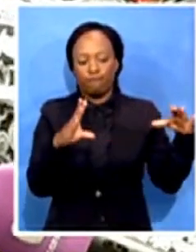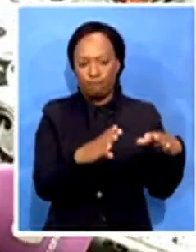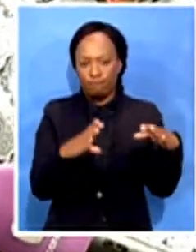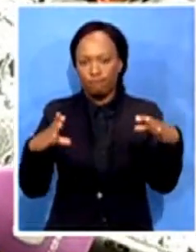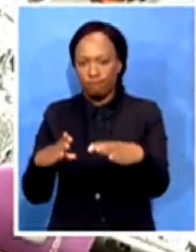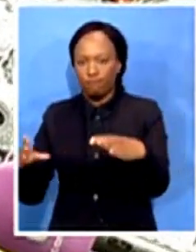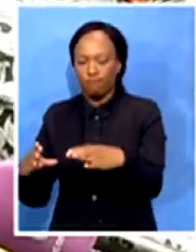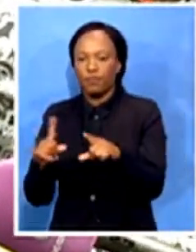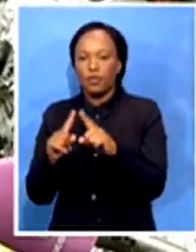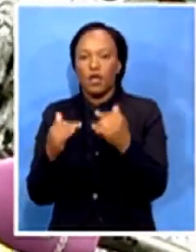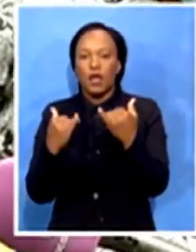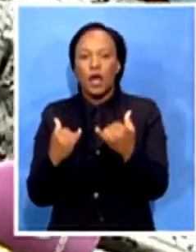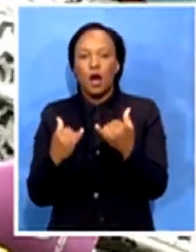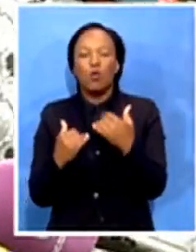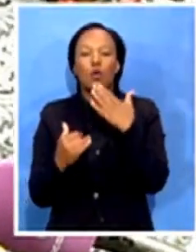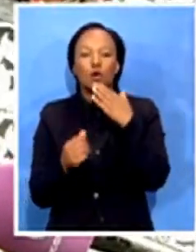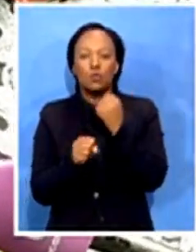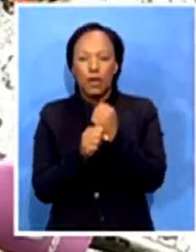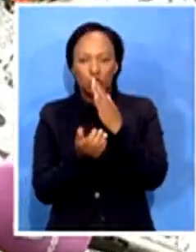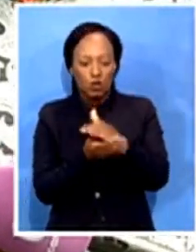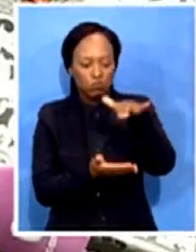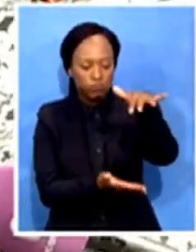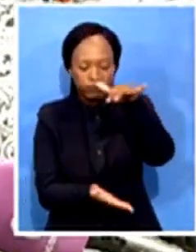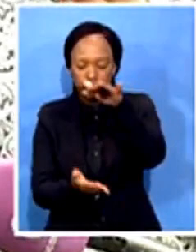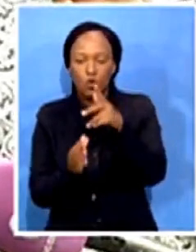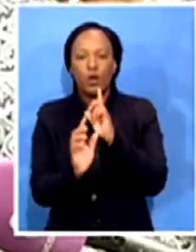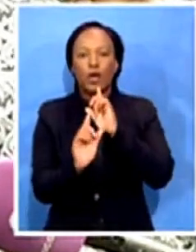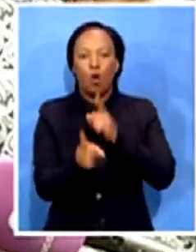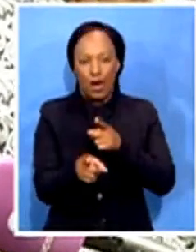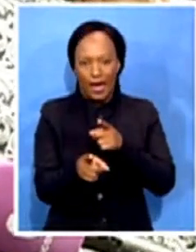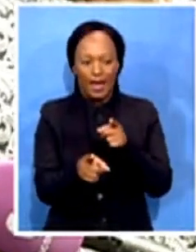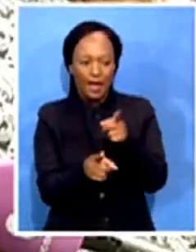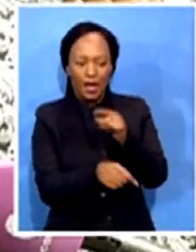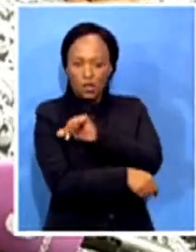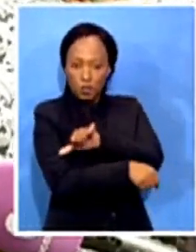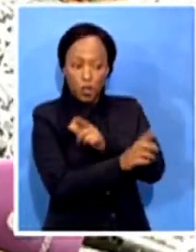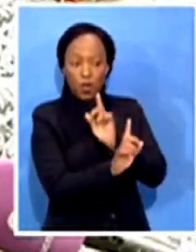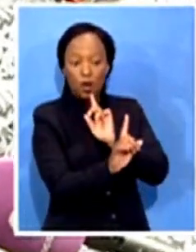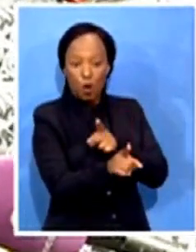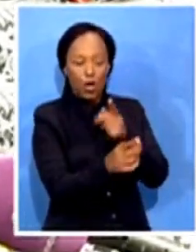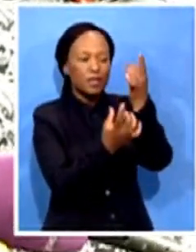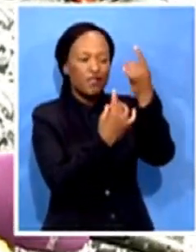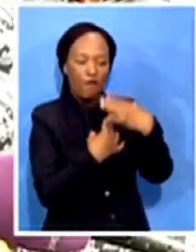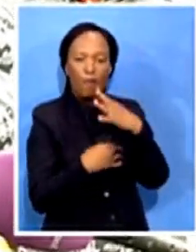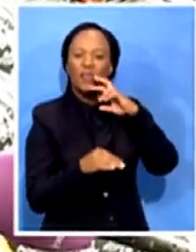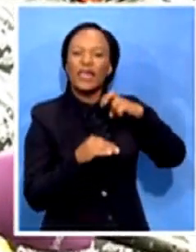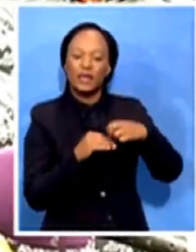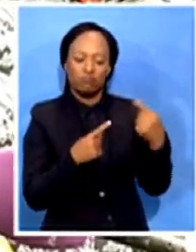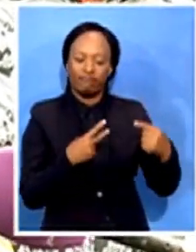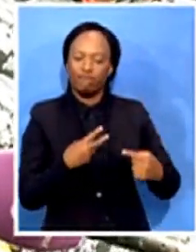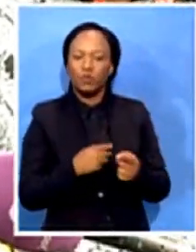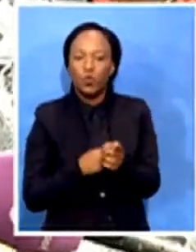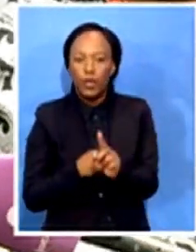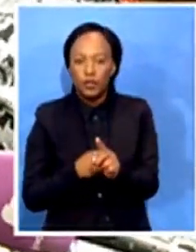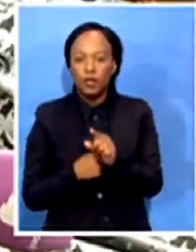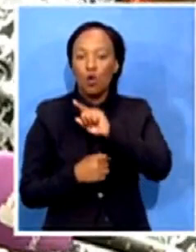When they order, they must indicate what is the stock at hand. And then so that the person who's issuing at the warehouse can